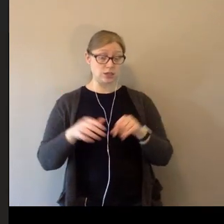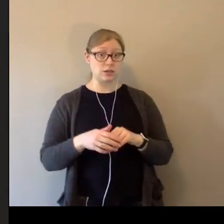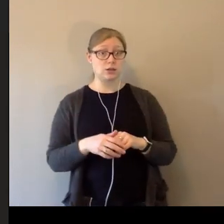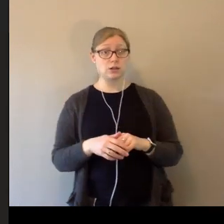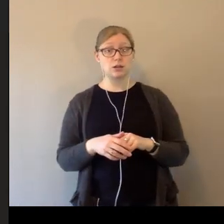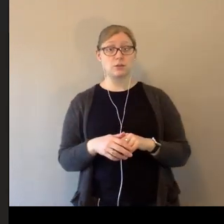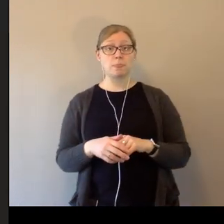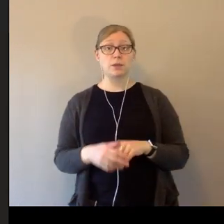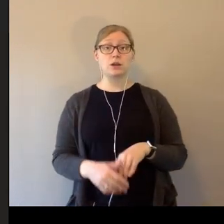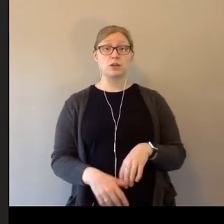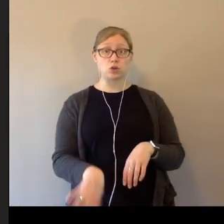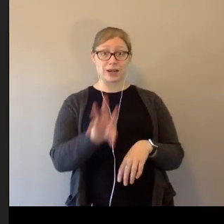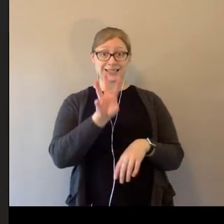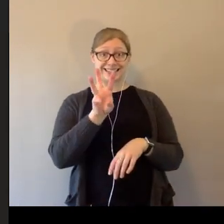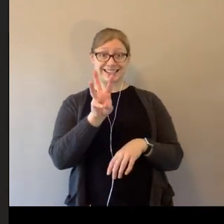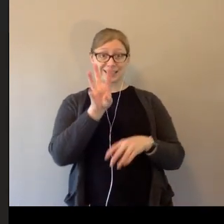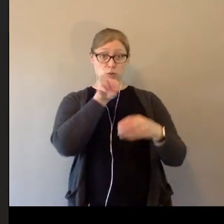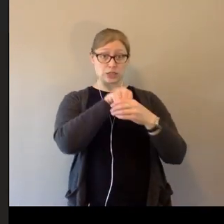that's 18.